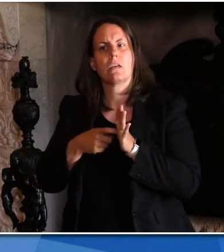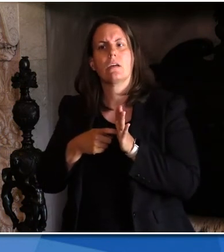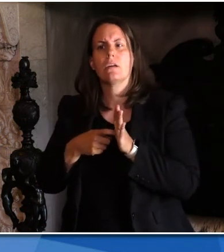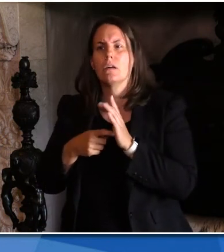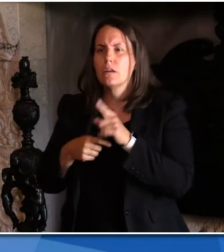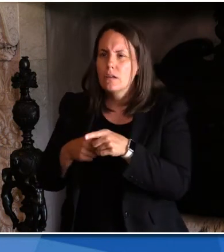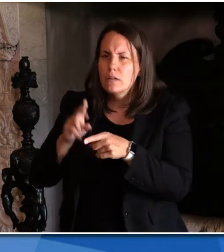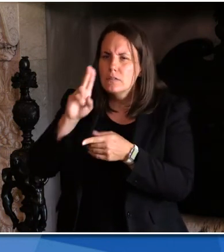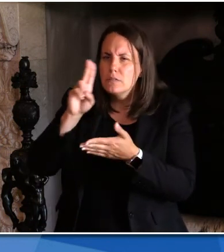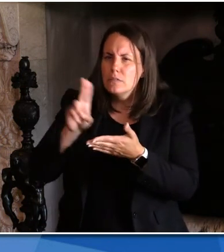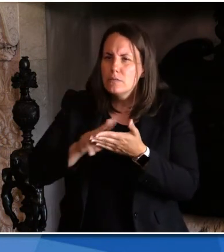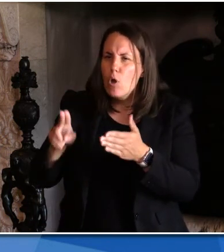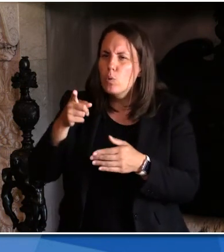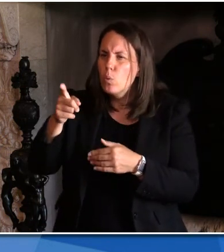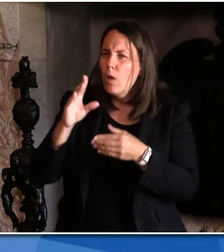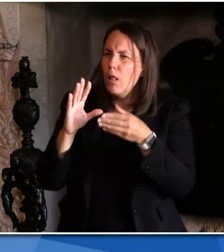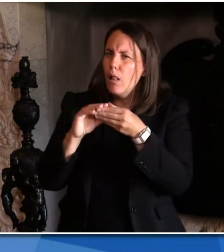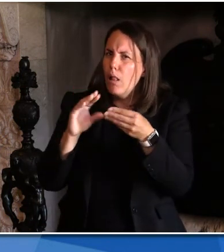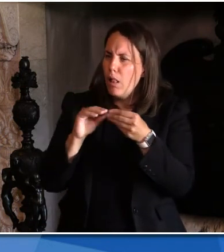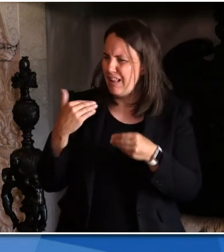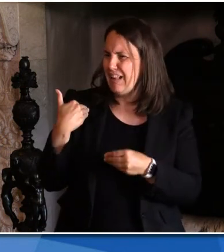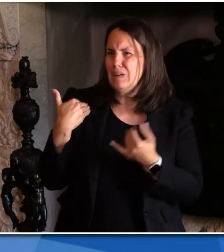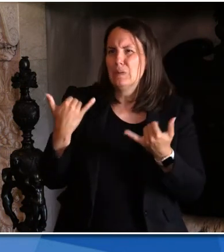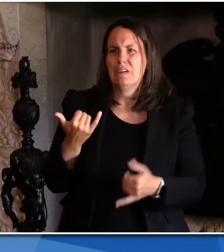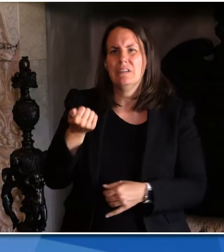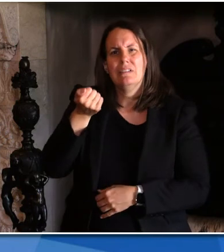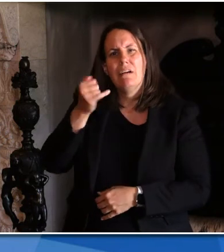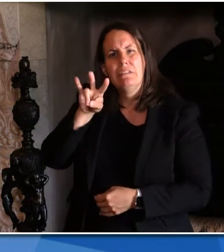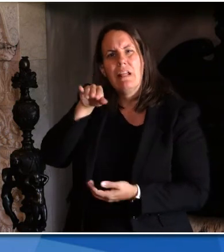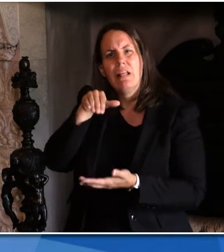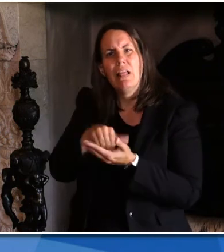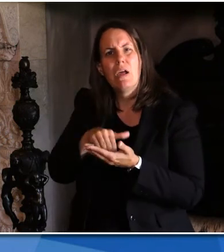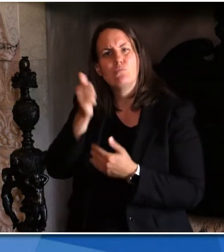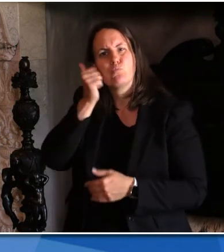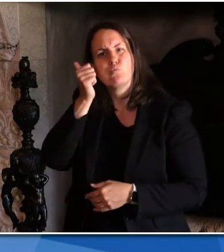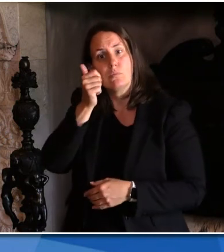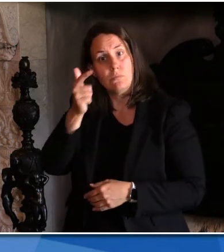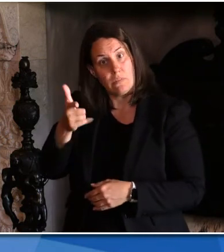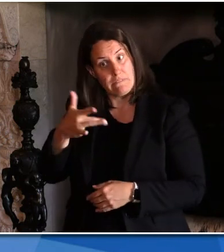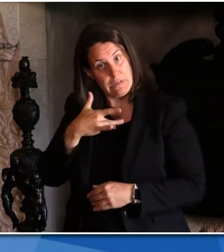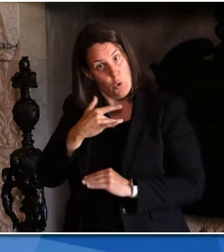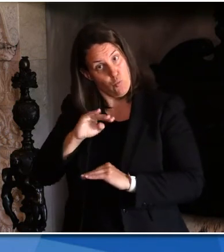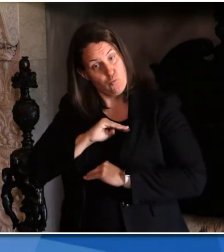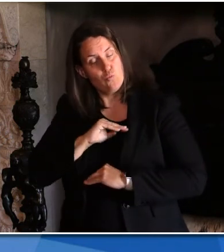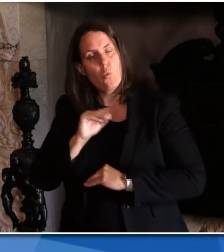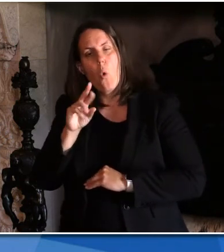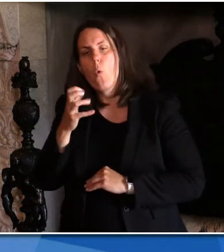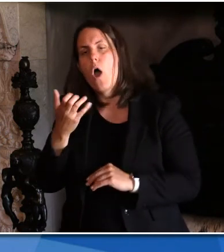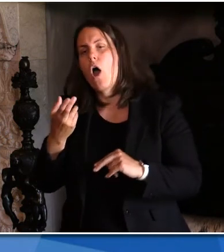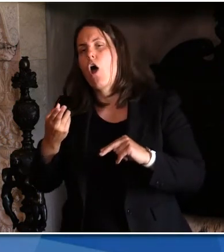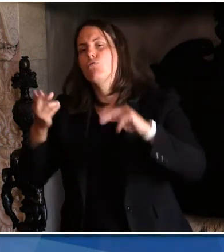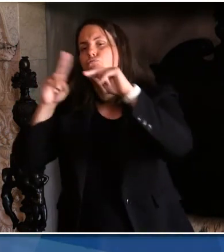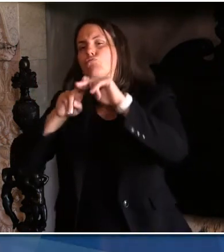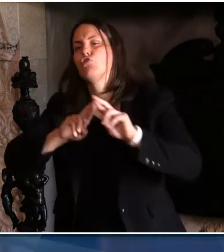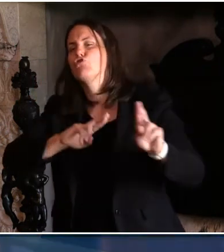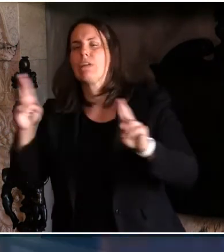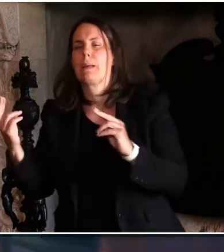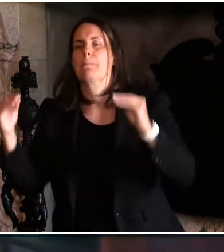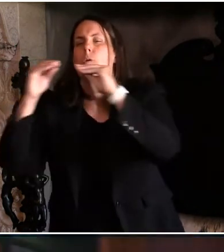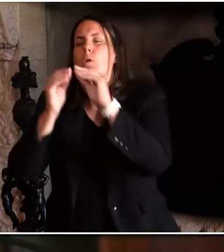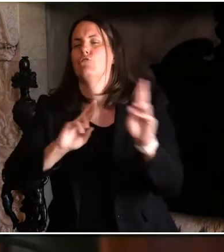17,000 tests per day statewide. Are you satisfied with that, or where do you want it to be come this fall? Yeah, it's a great question,